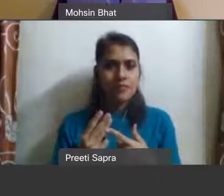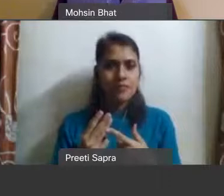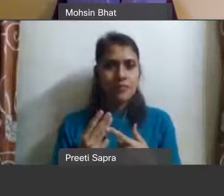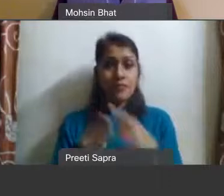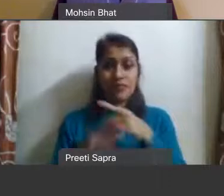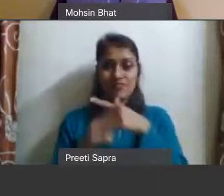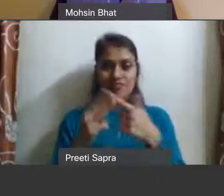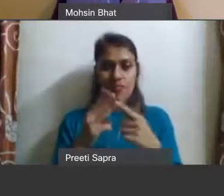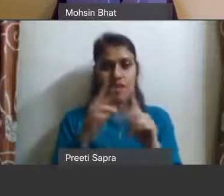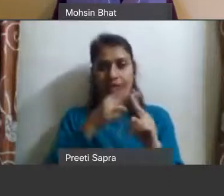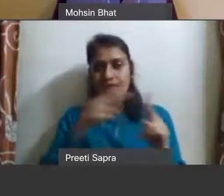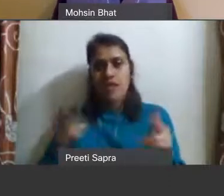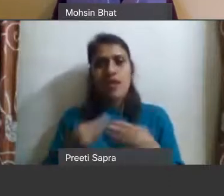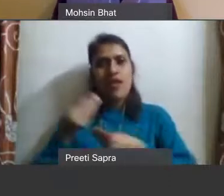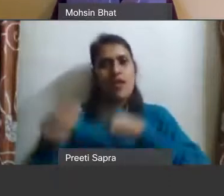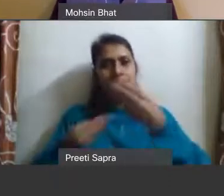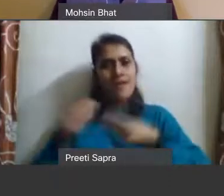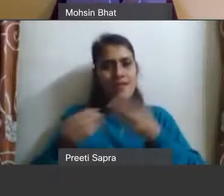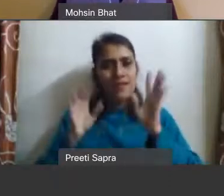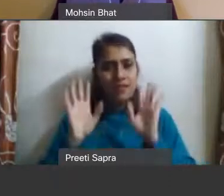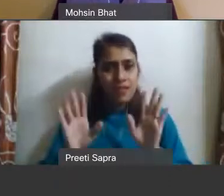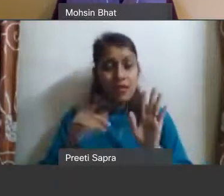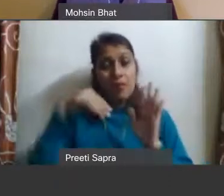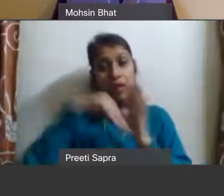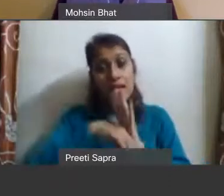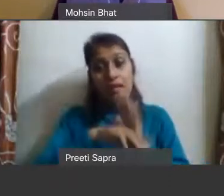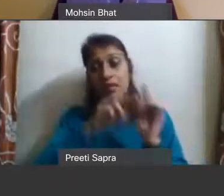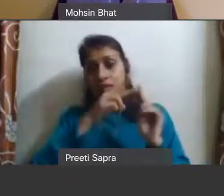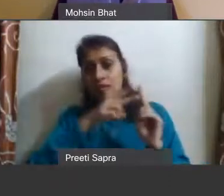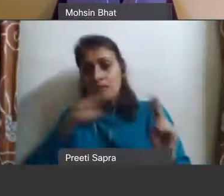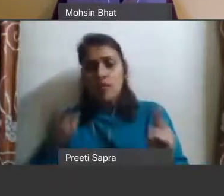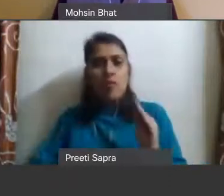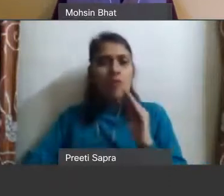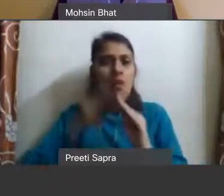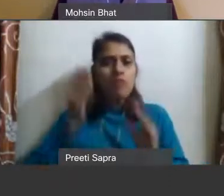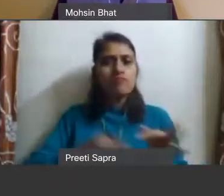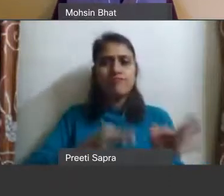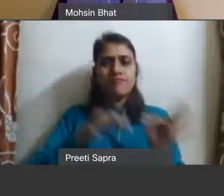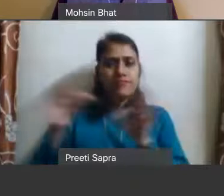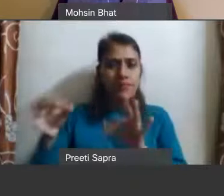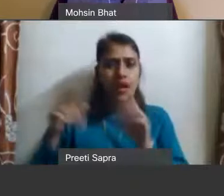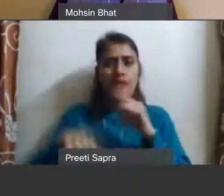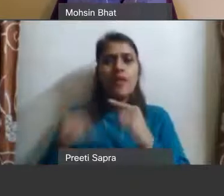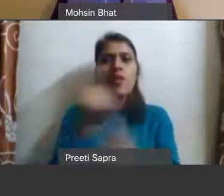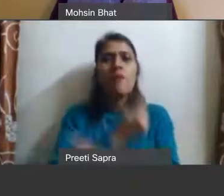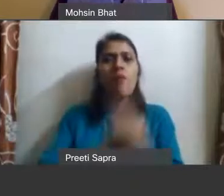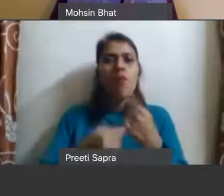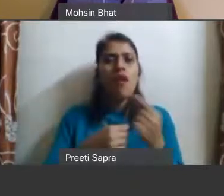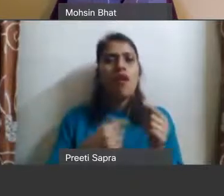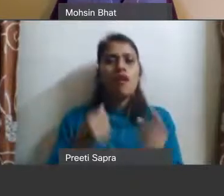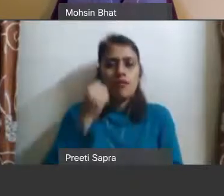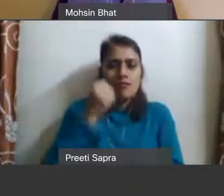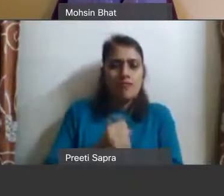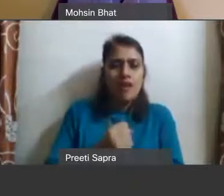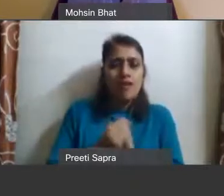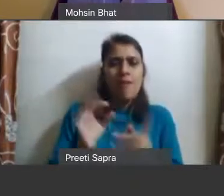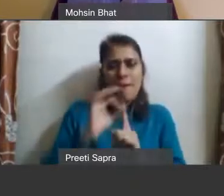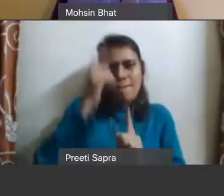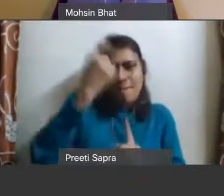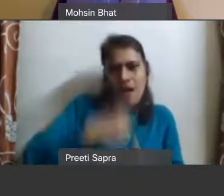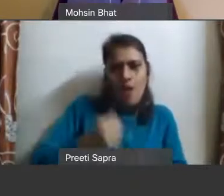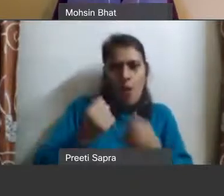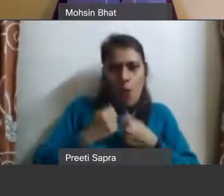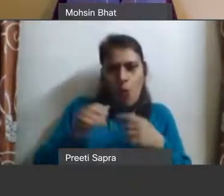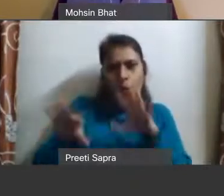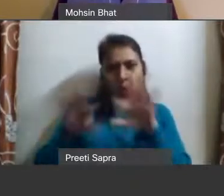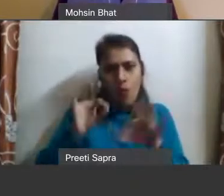wonderful provisions generated so many substantive and civil political rights, including right to dignity and privacy.